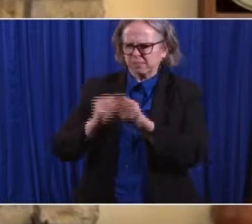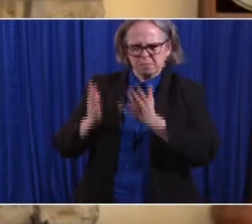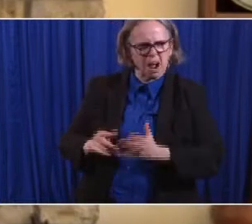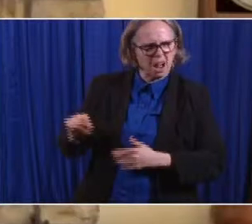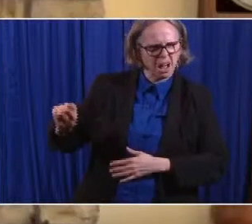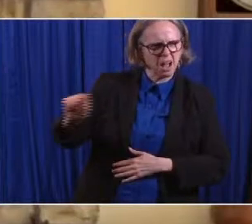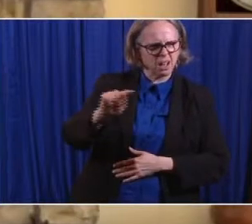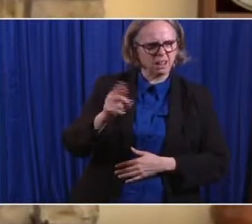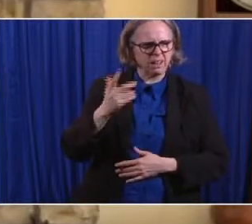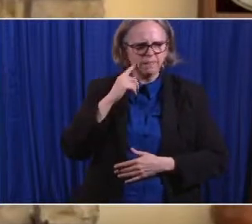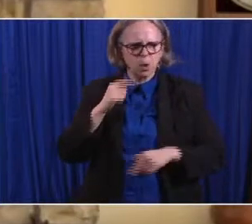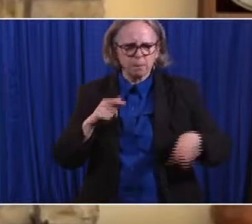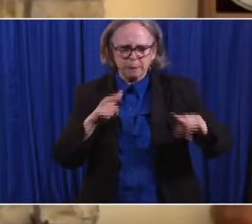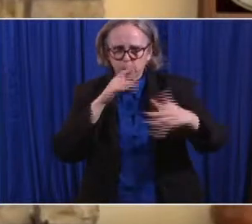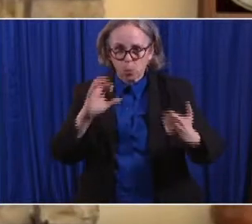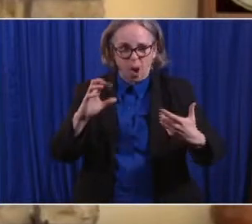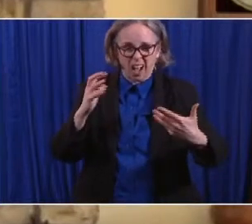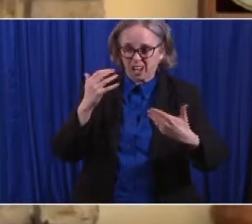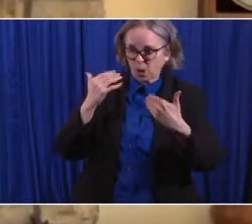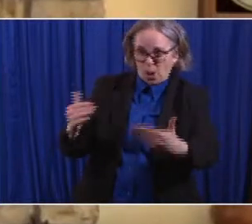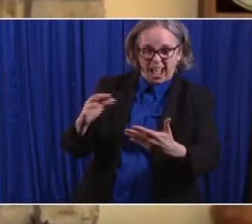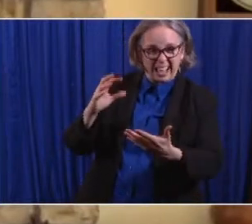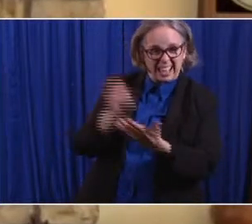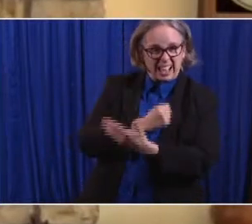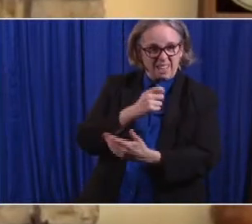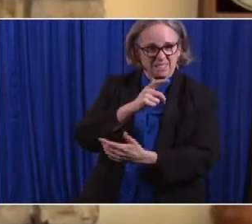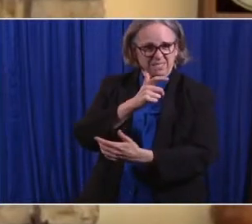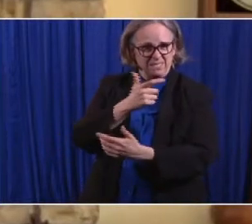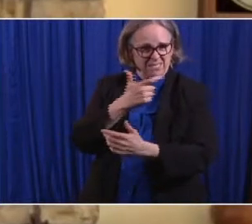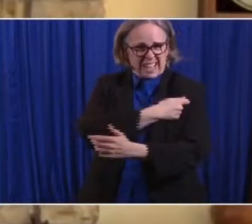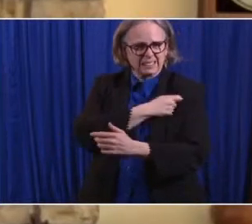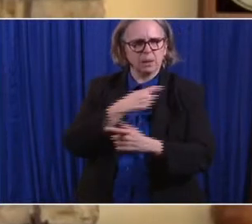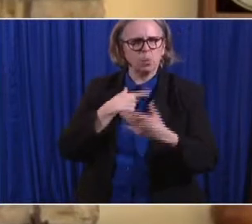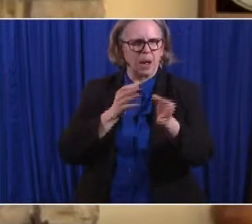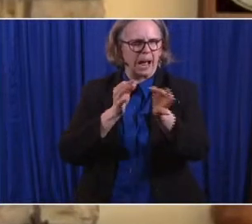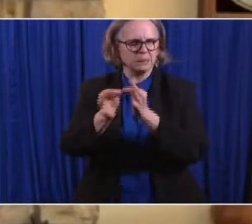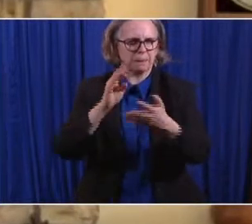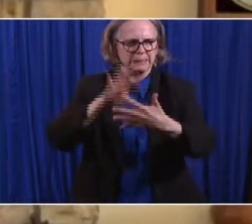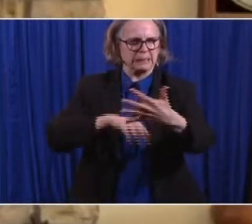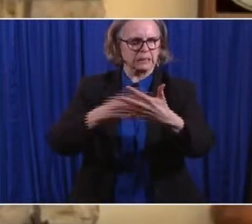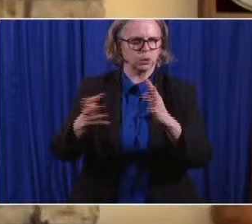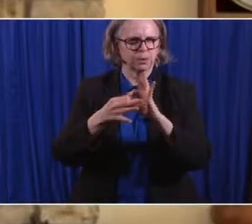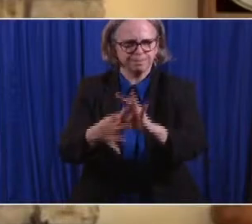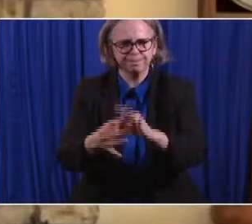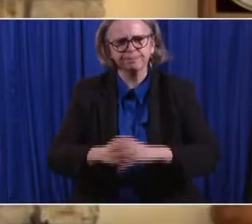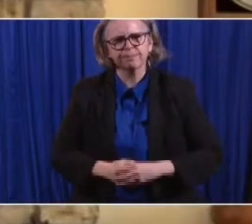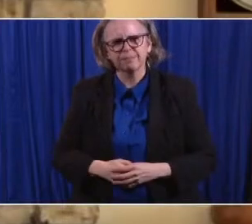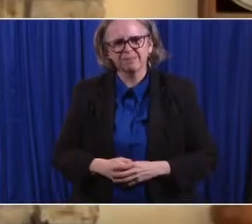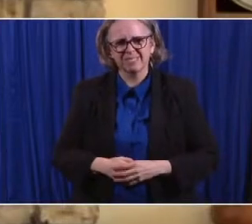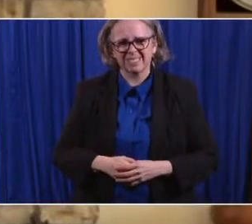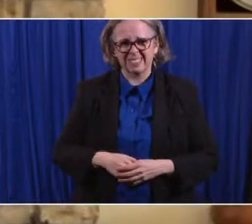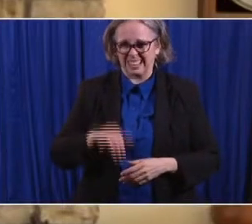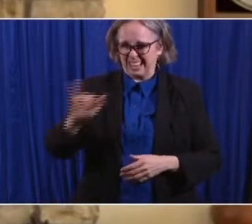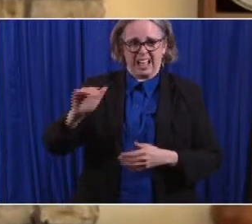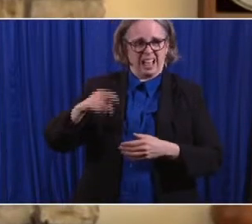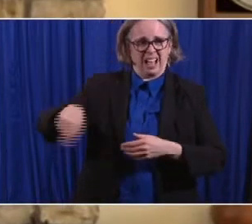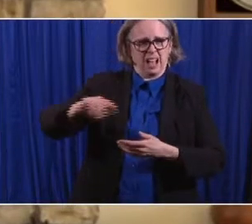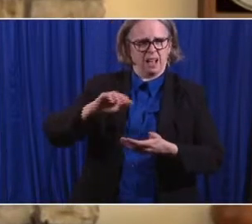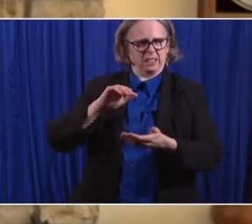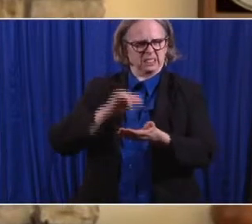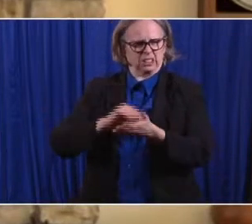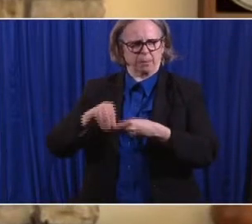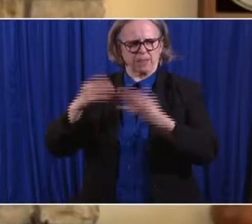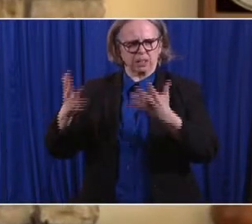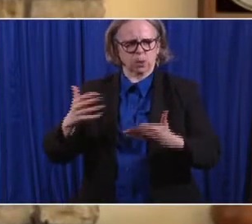the vaccine. We have now authorized the providers to book for the